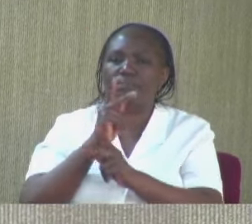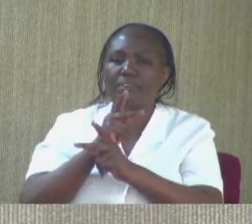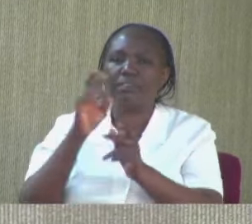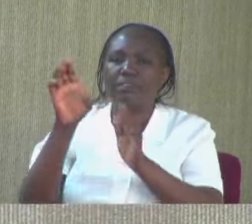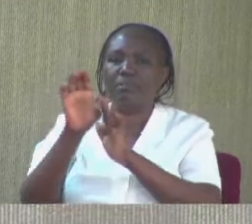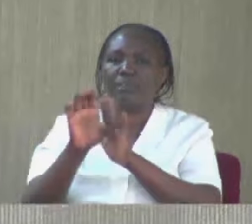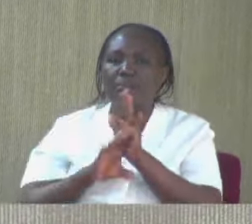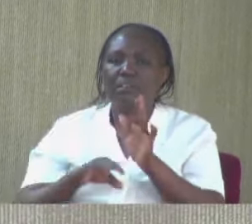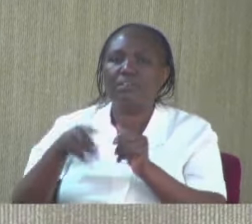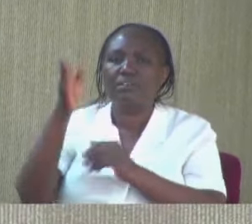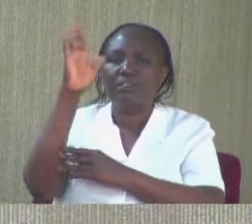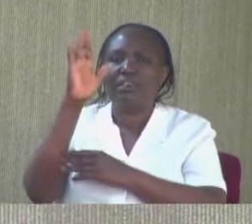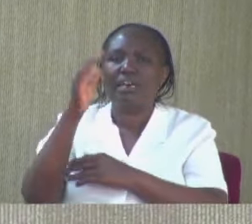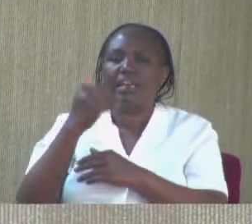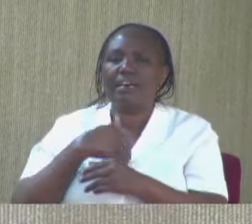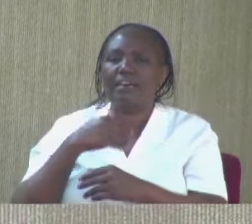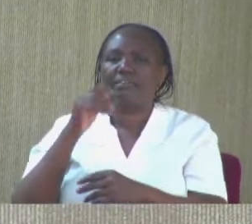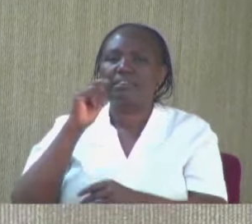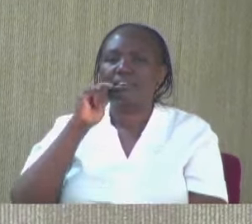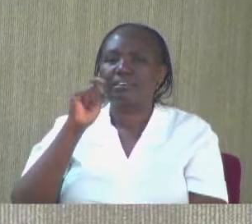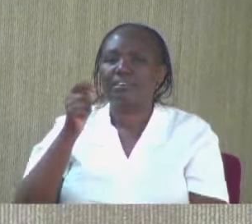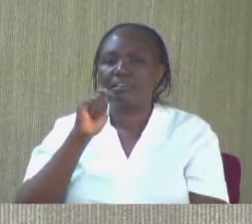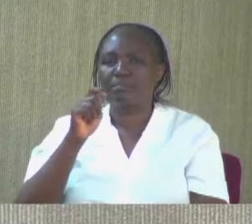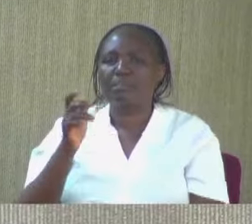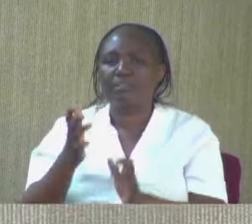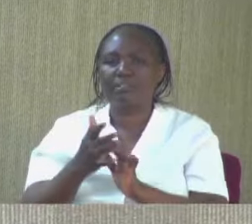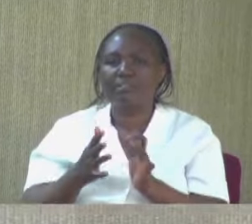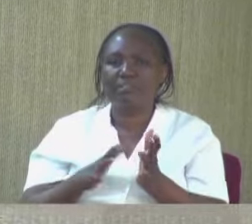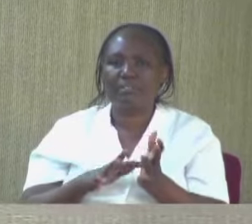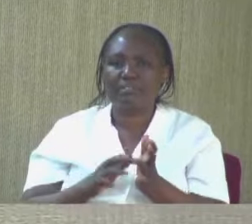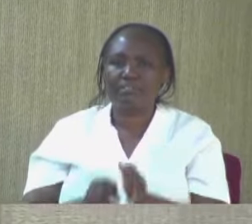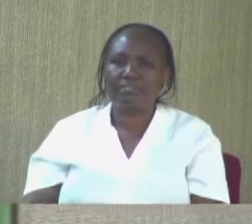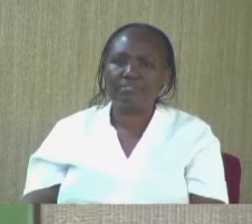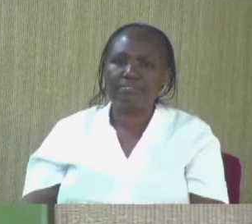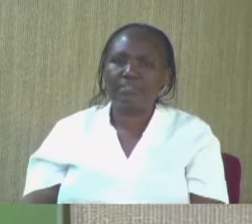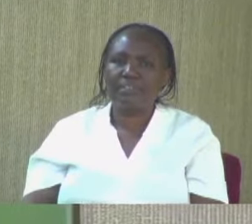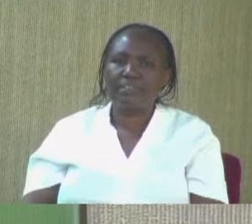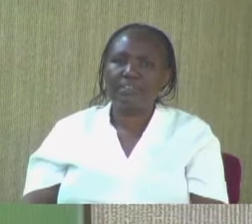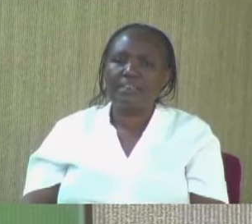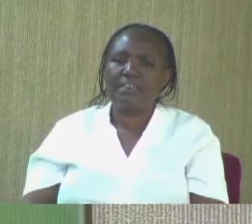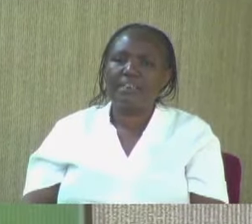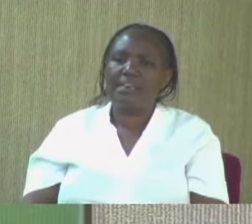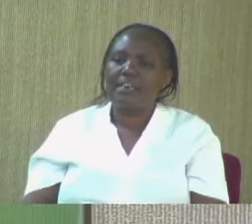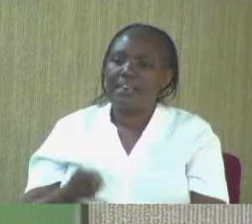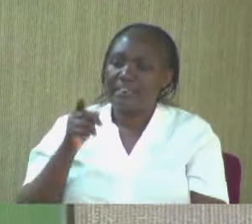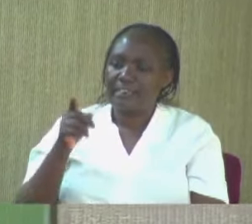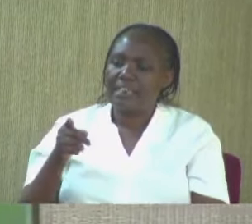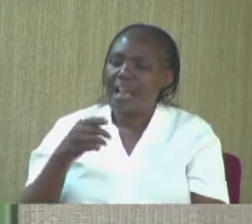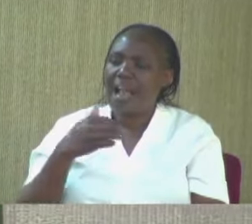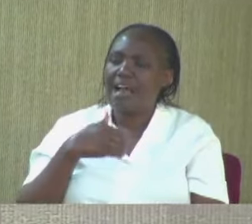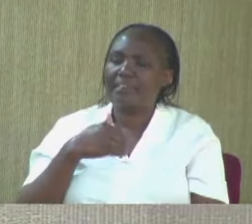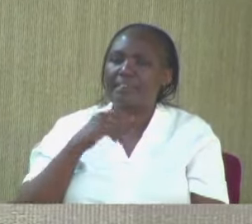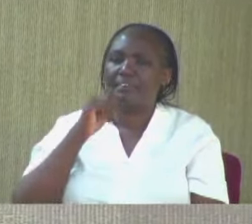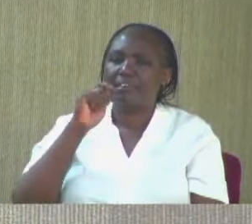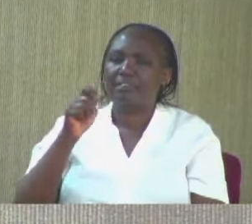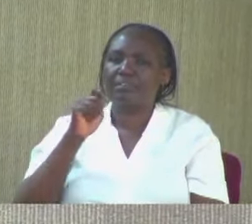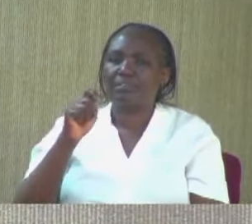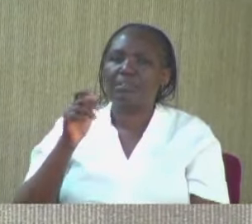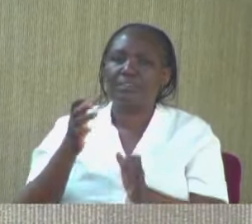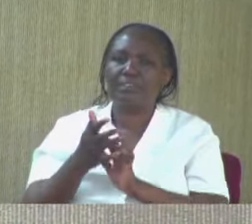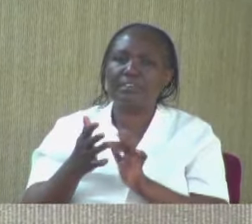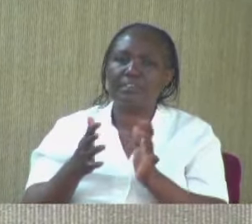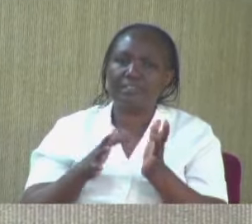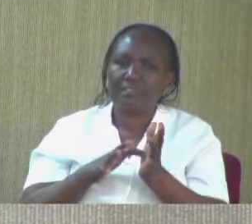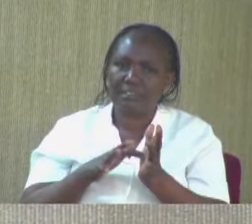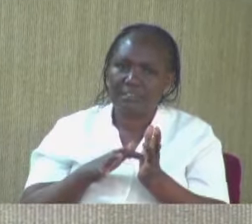have the testimony of Jesus. Did she have the testimony of Jesus? Of course, she even